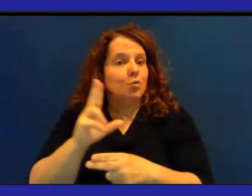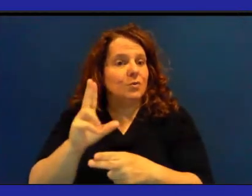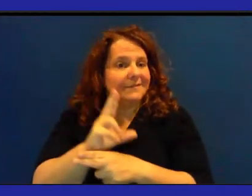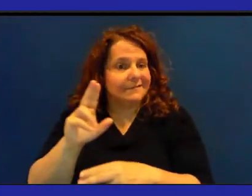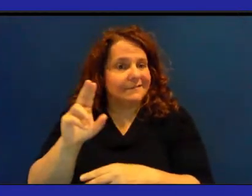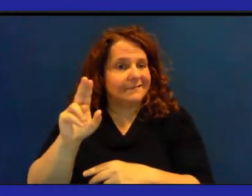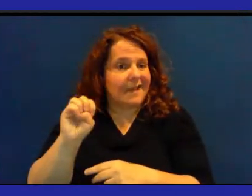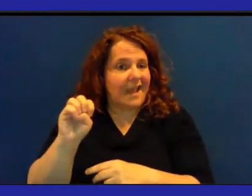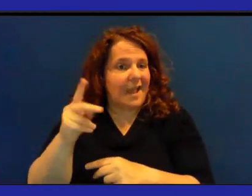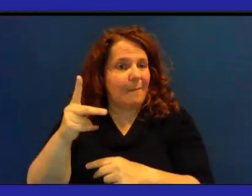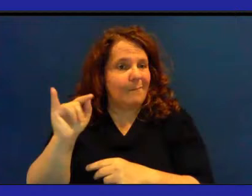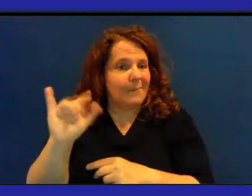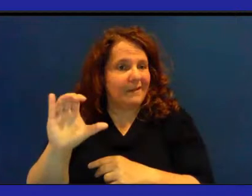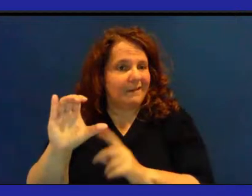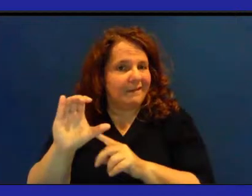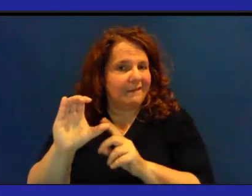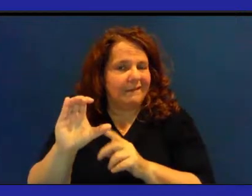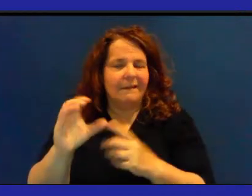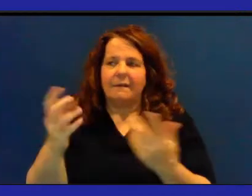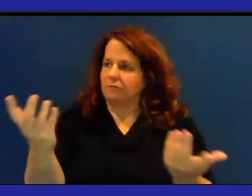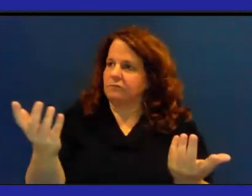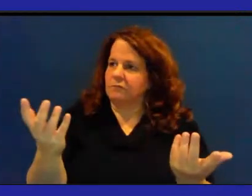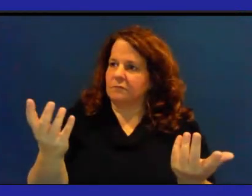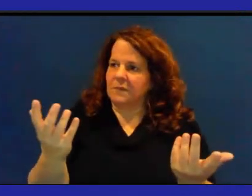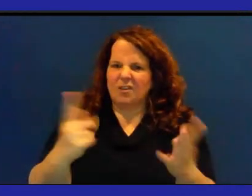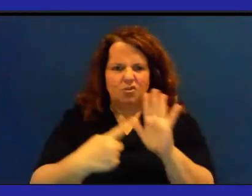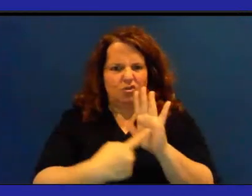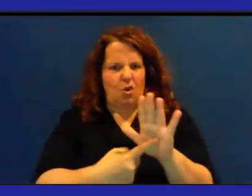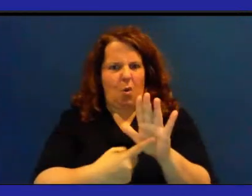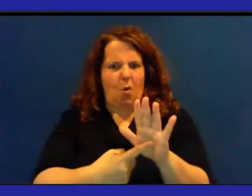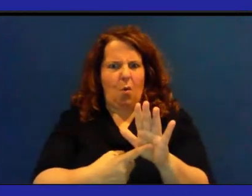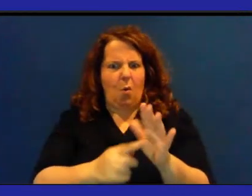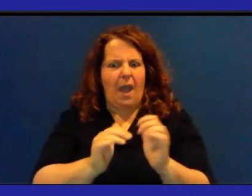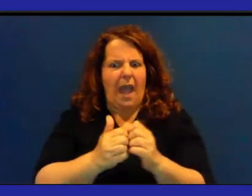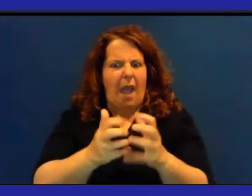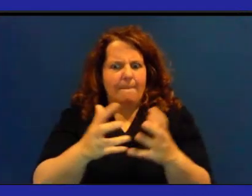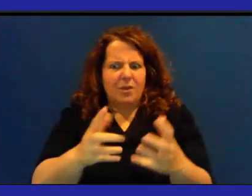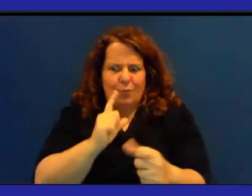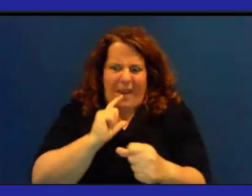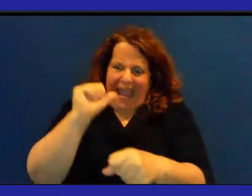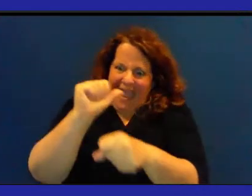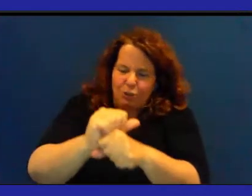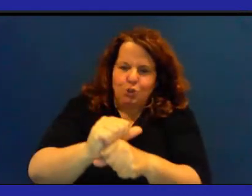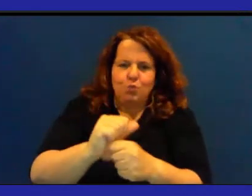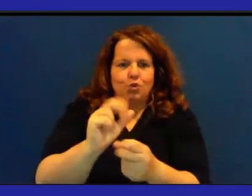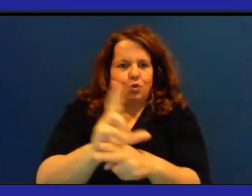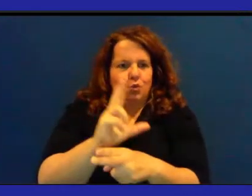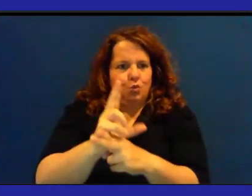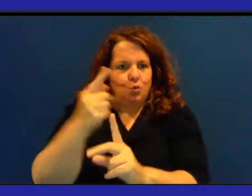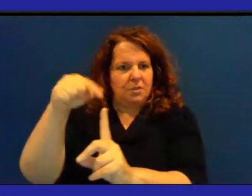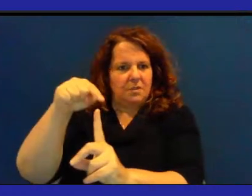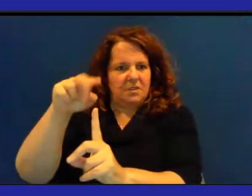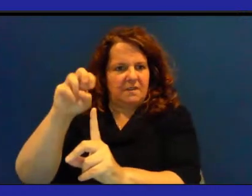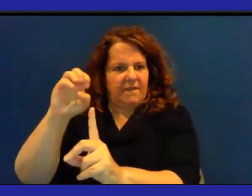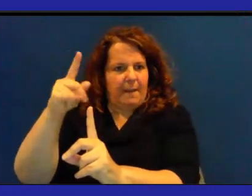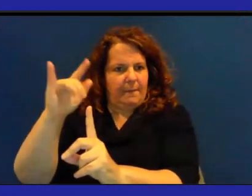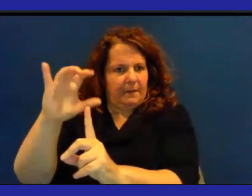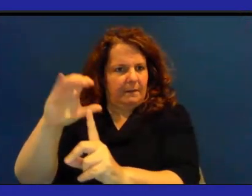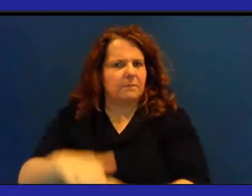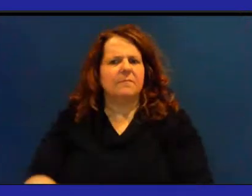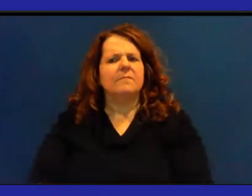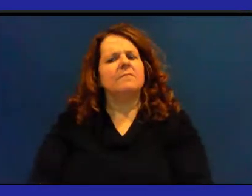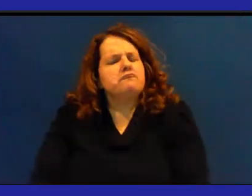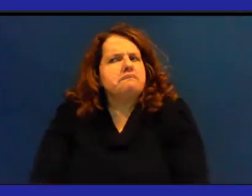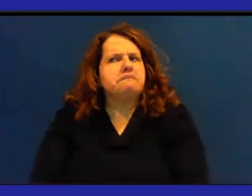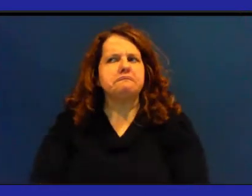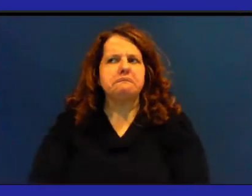always think Had the alike, and same then she always goes, question. yeah, the actual usage of EPIC. So that's just an